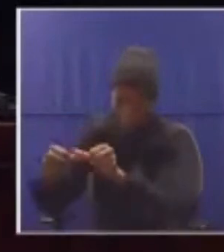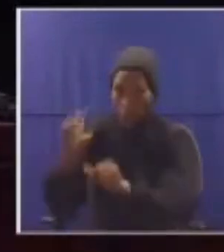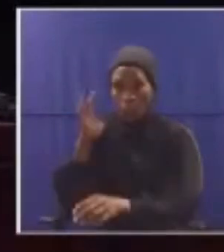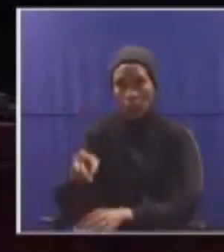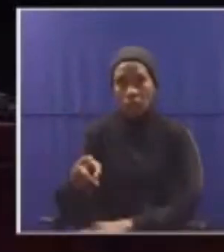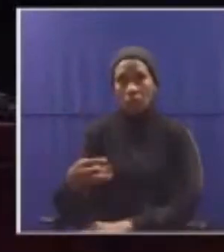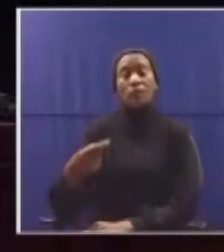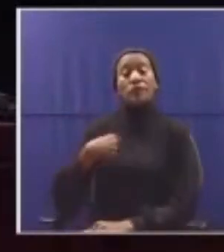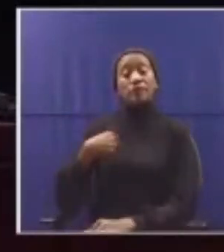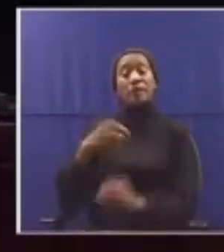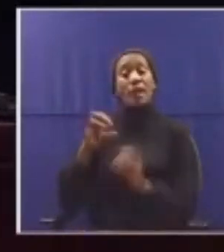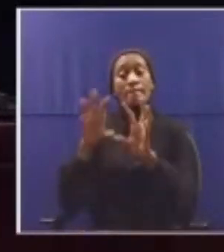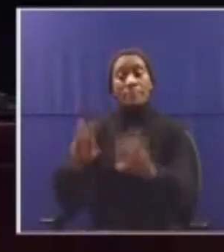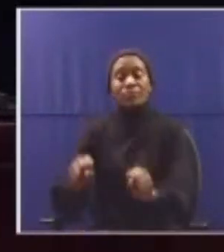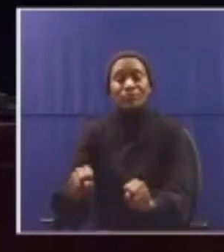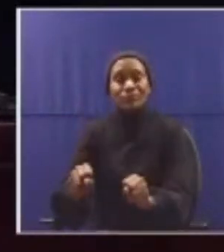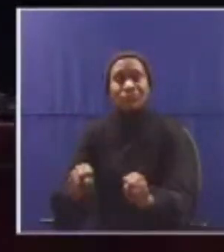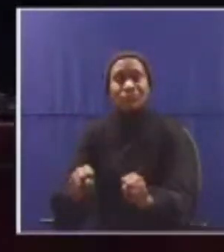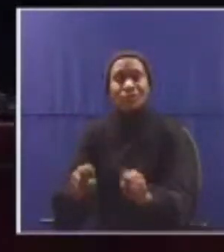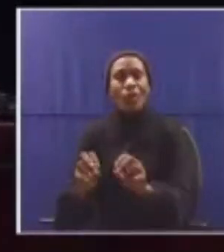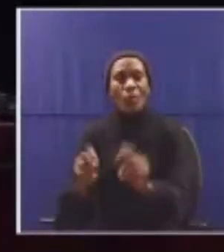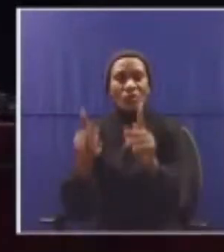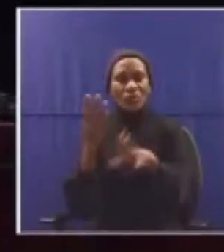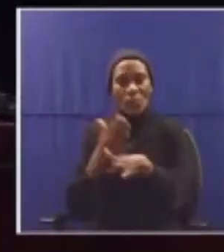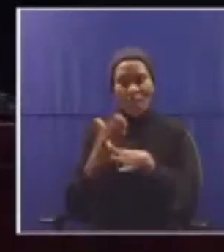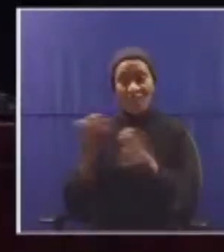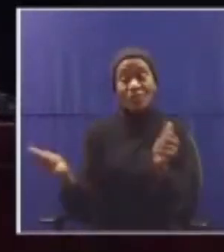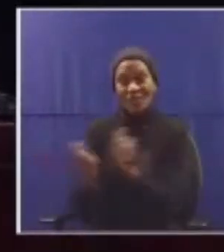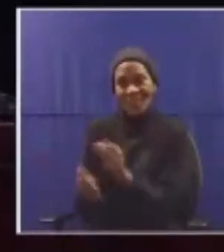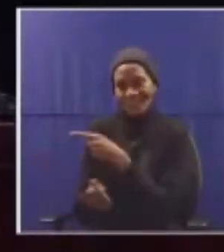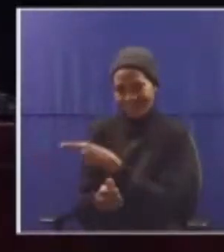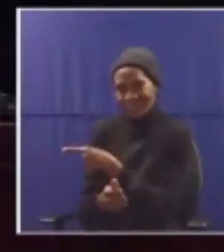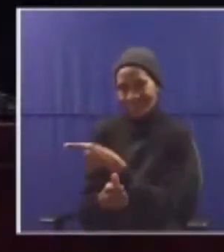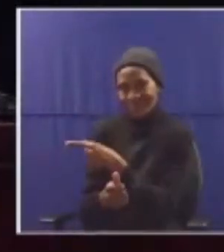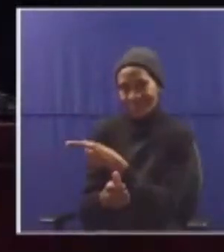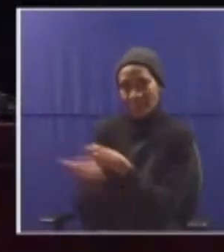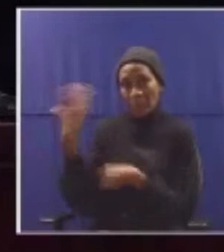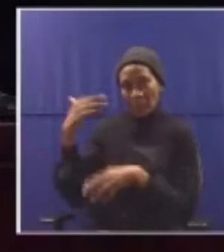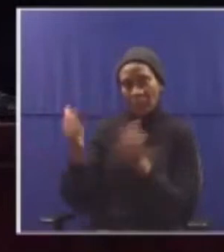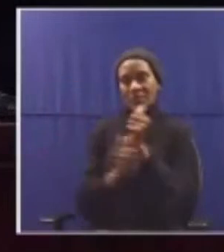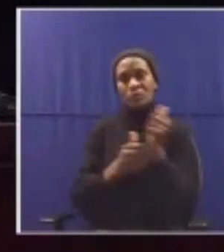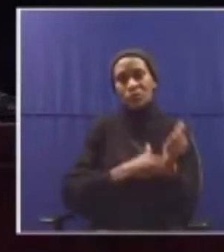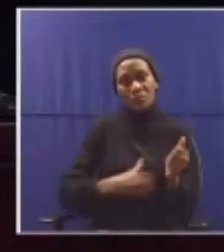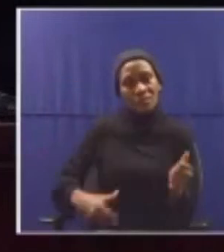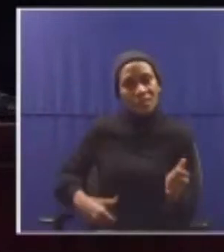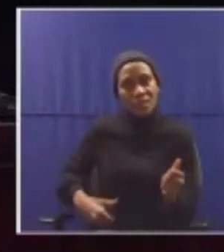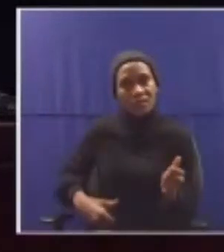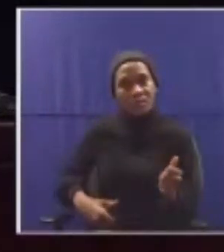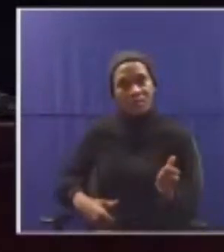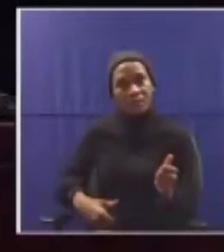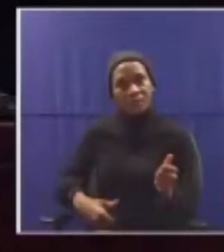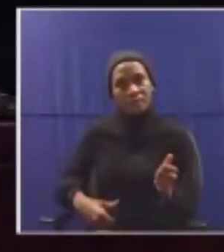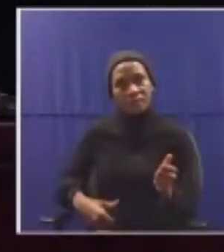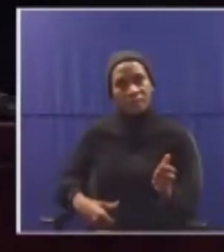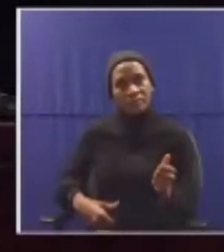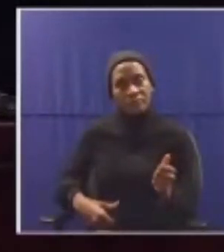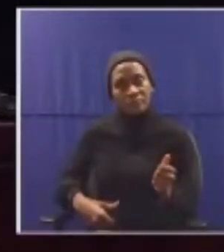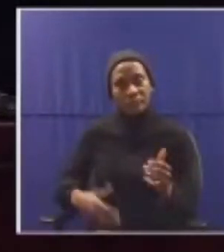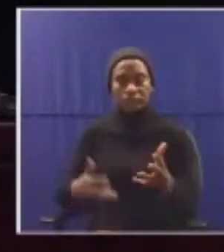I had an opportunity to work with him very closely when he was dealing with that